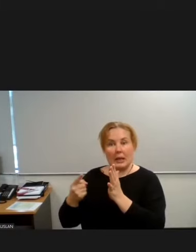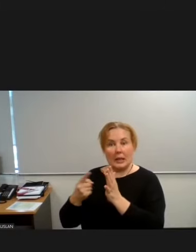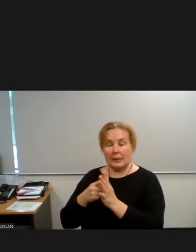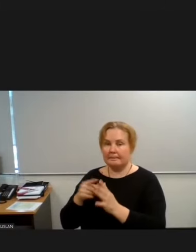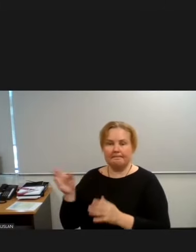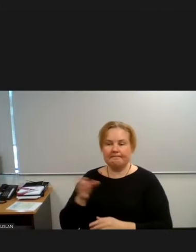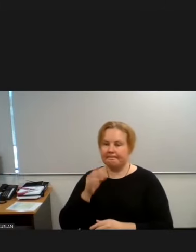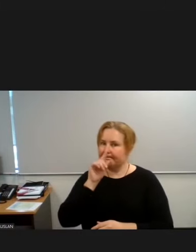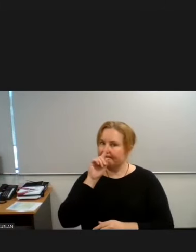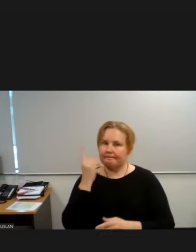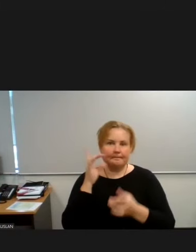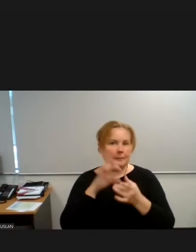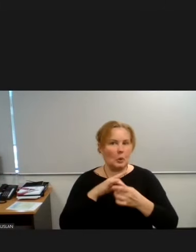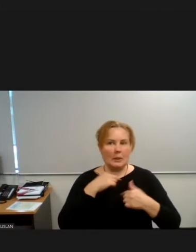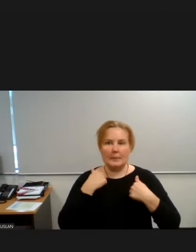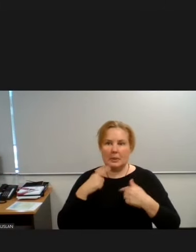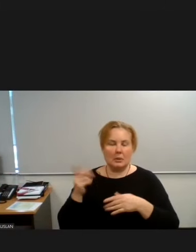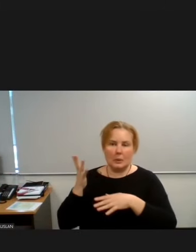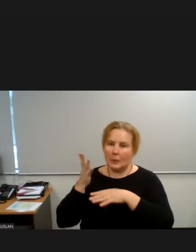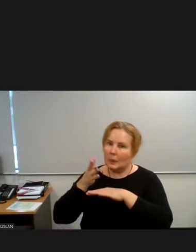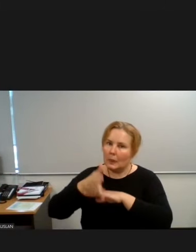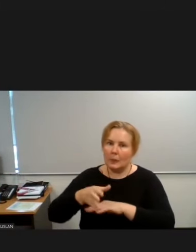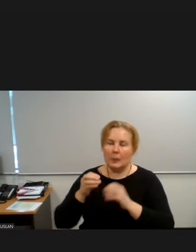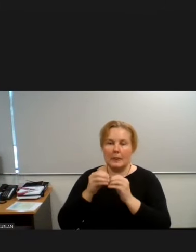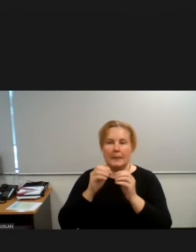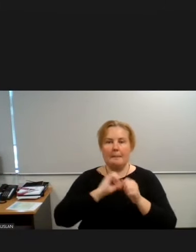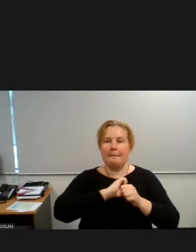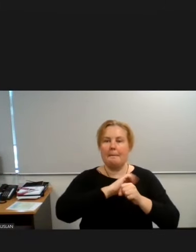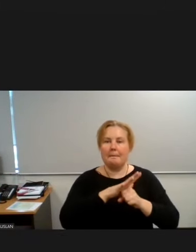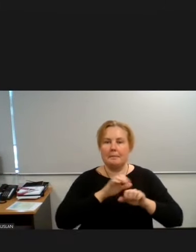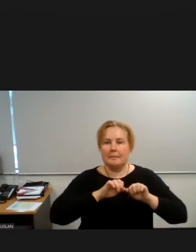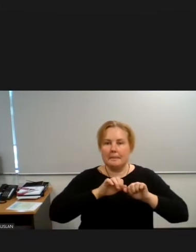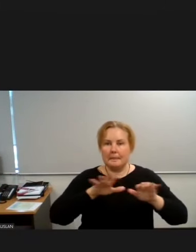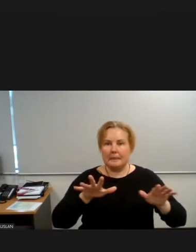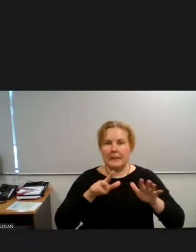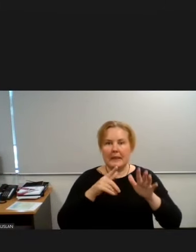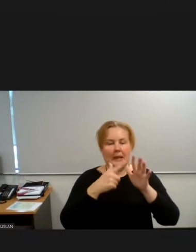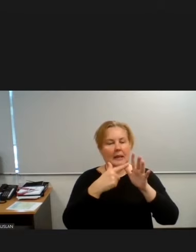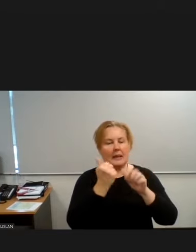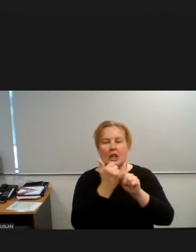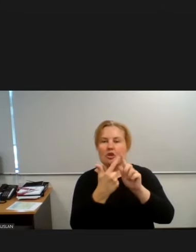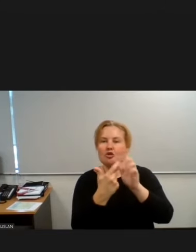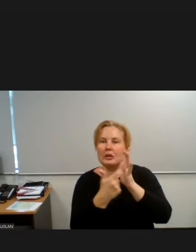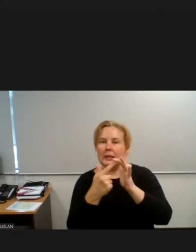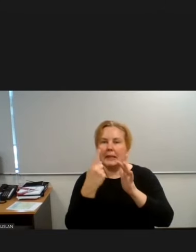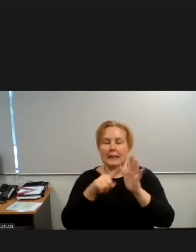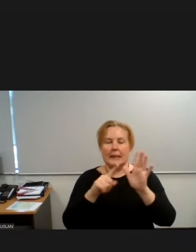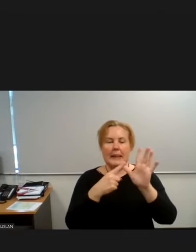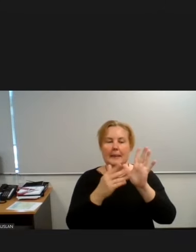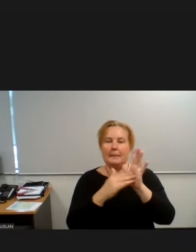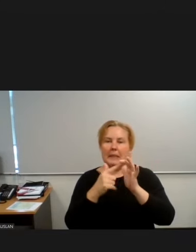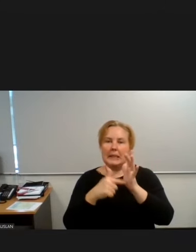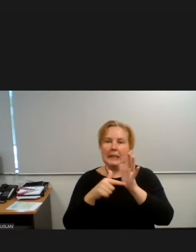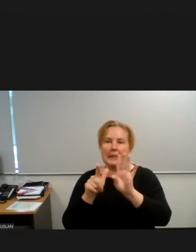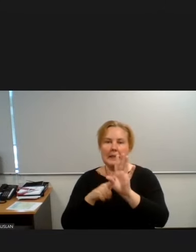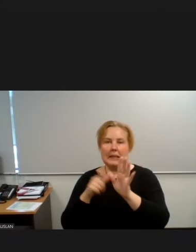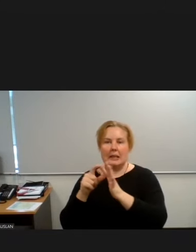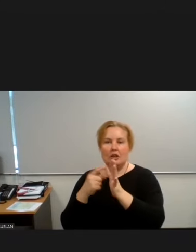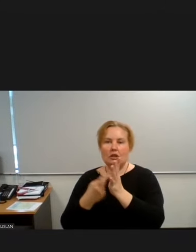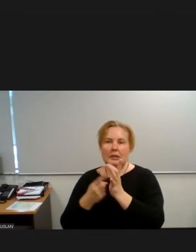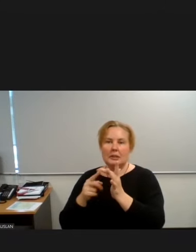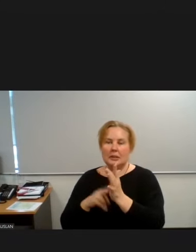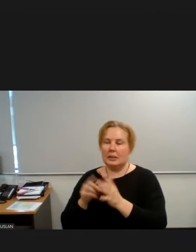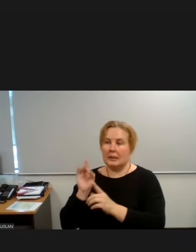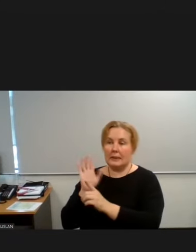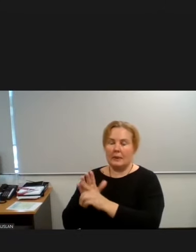the pandemic and the community response. So I would like to give an absolute shout out to Agiri and also to Amity Durham, who does a huge amount of